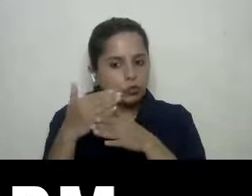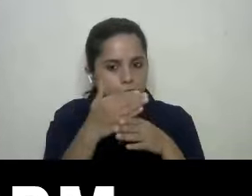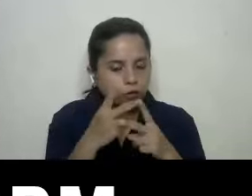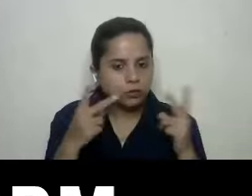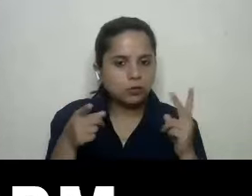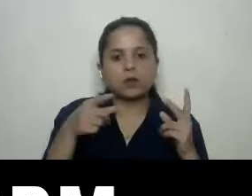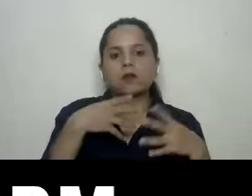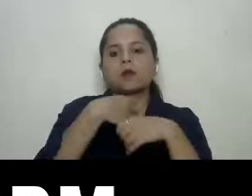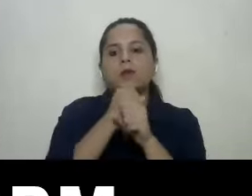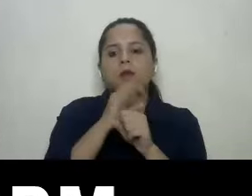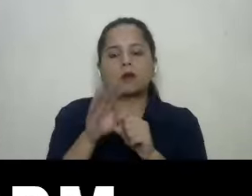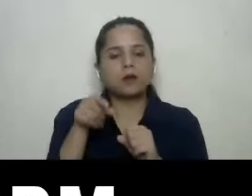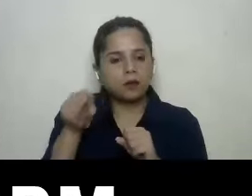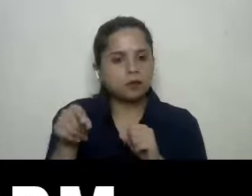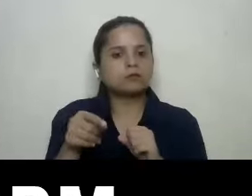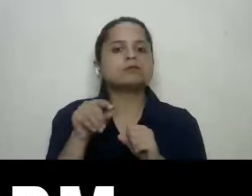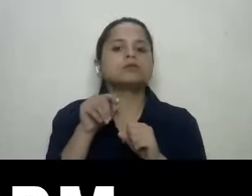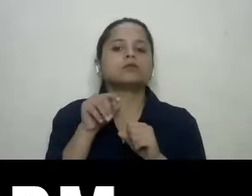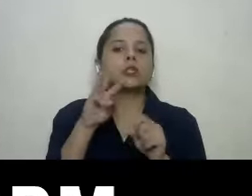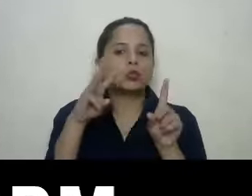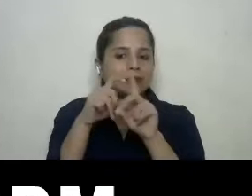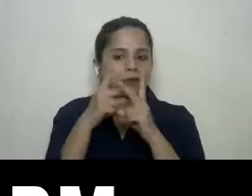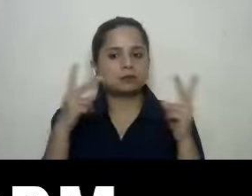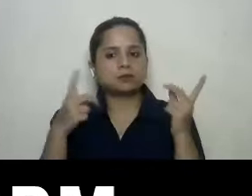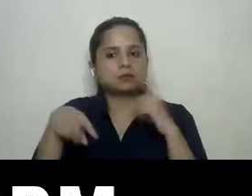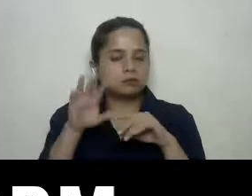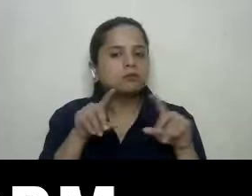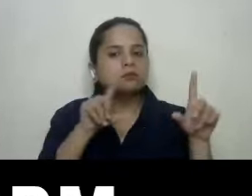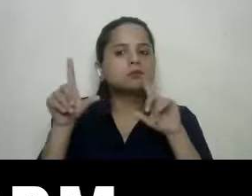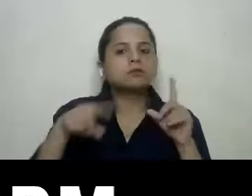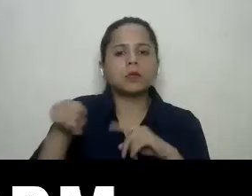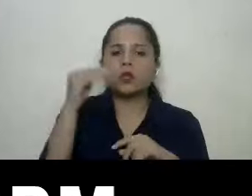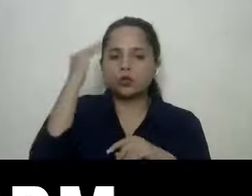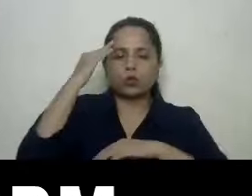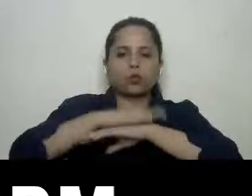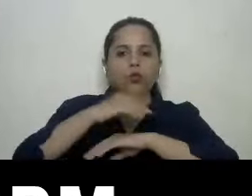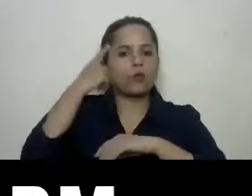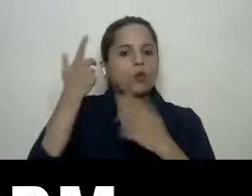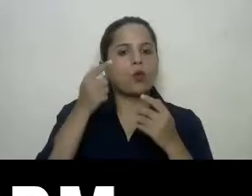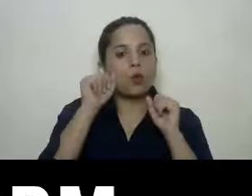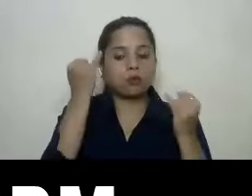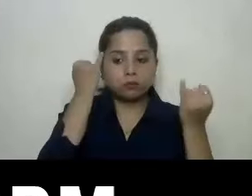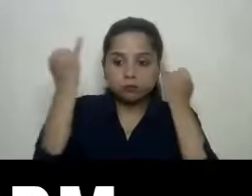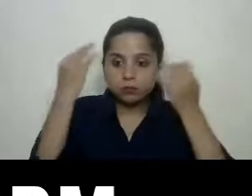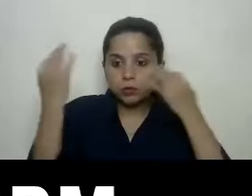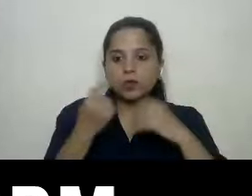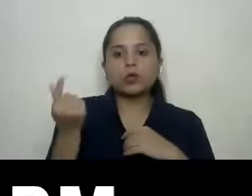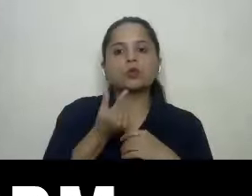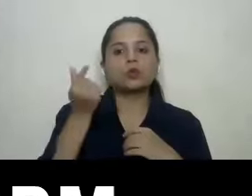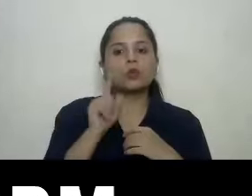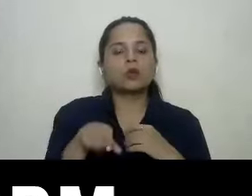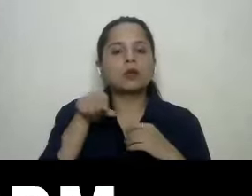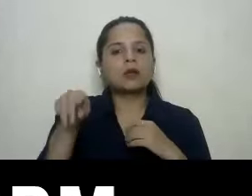creative animations and visuals. This platform is known for its innovative use of animations